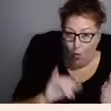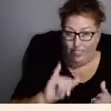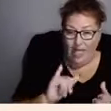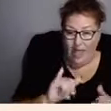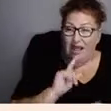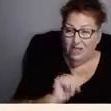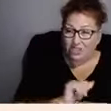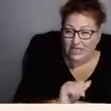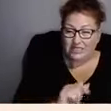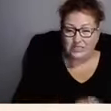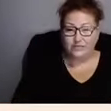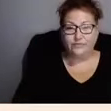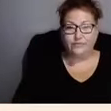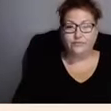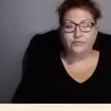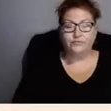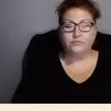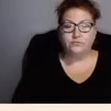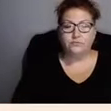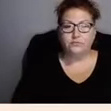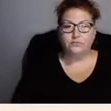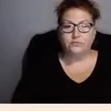is?